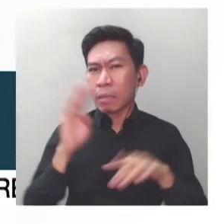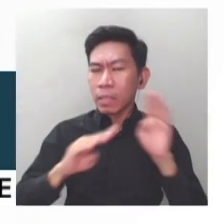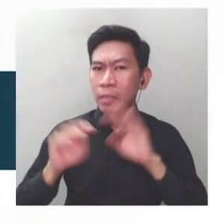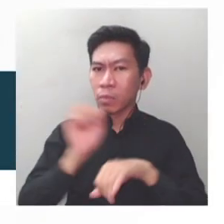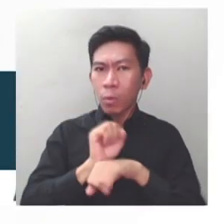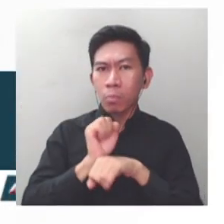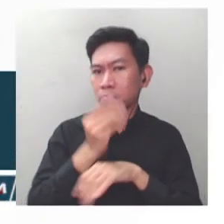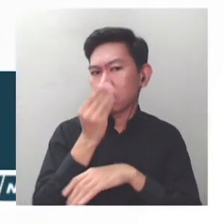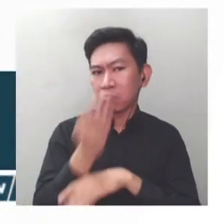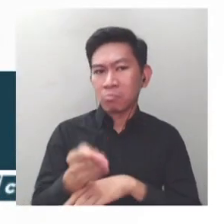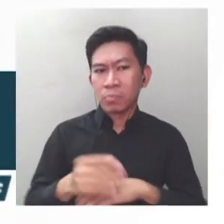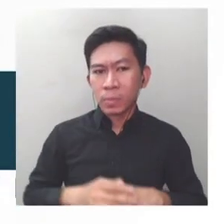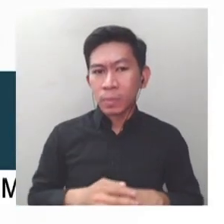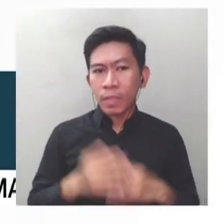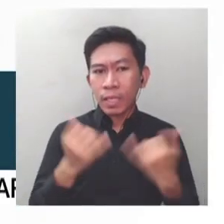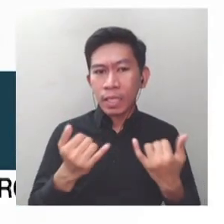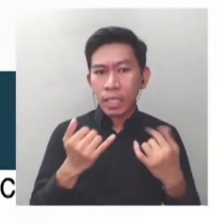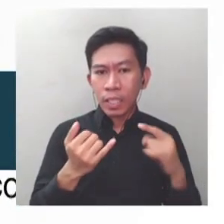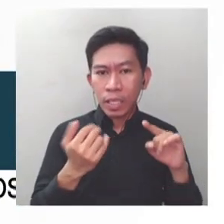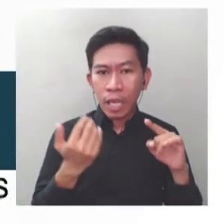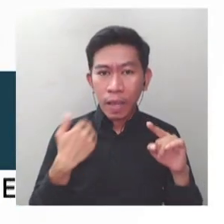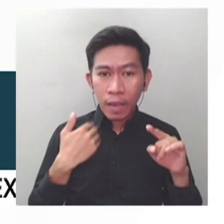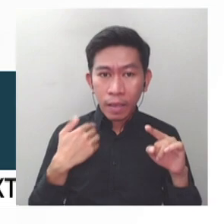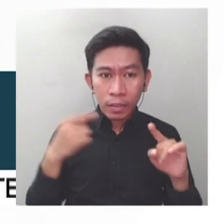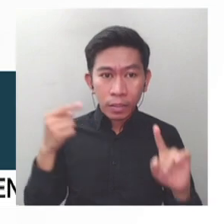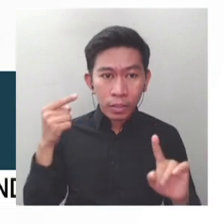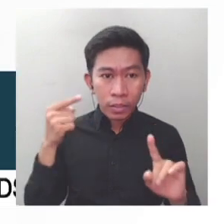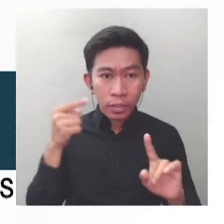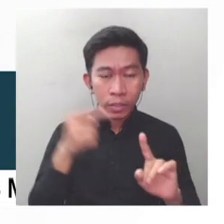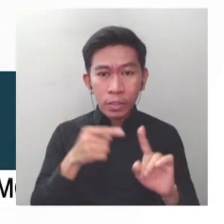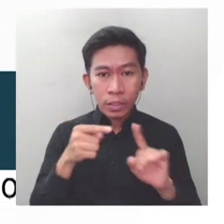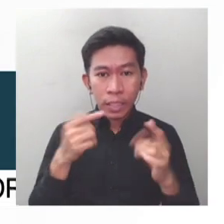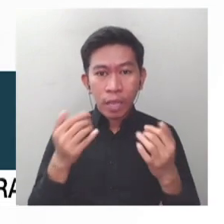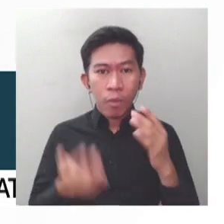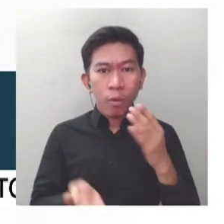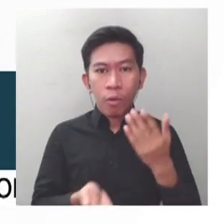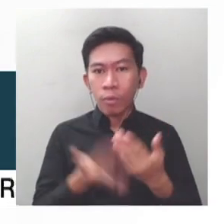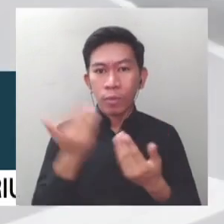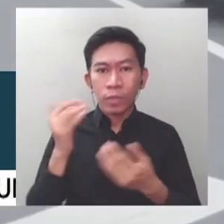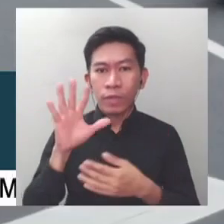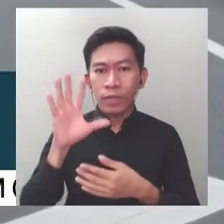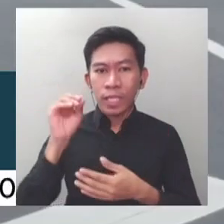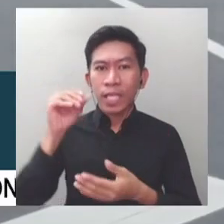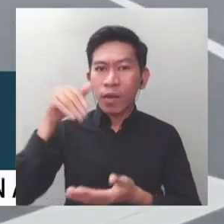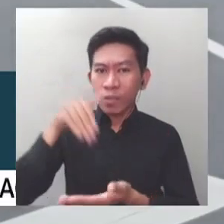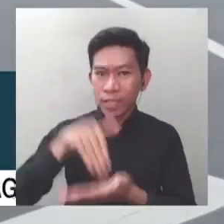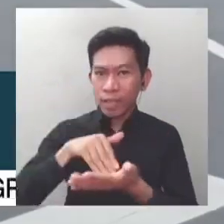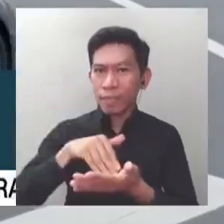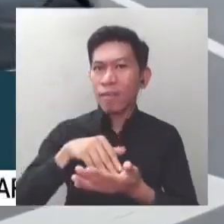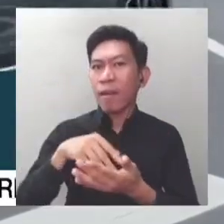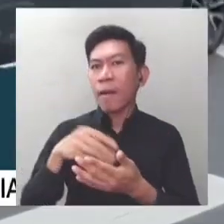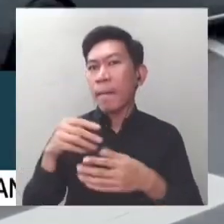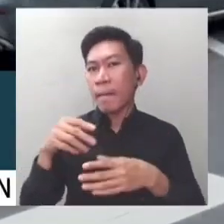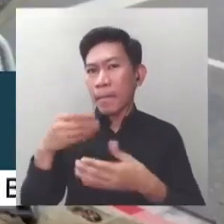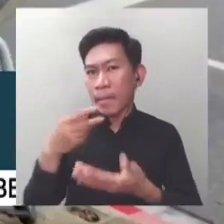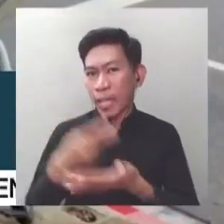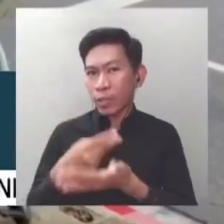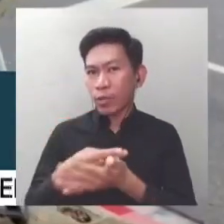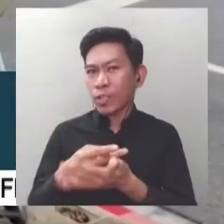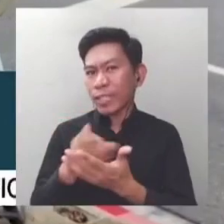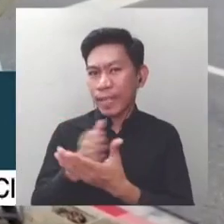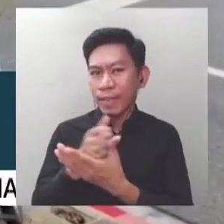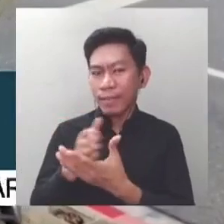workers is over 26,000 new Taiwan dollars, or almost 50,000 pesos. Also in demand are